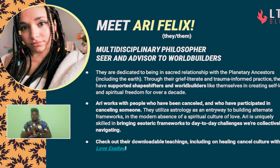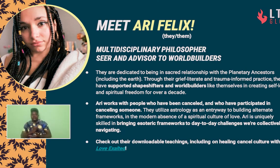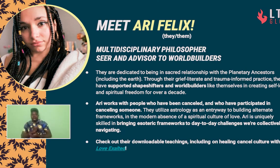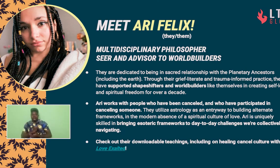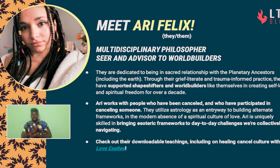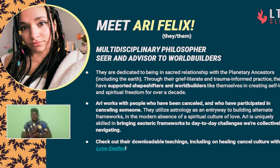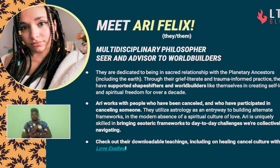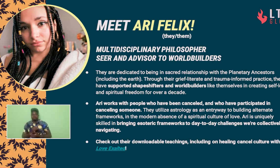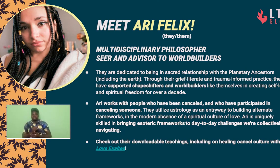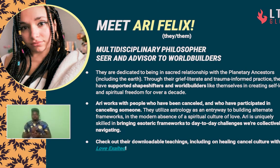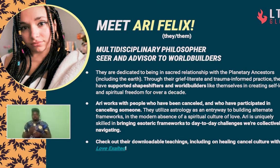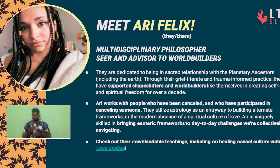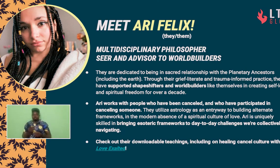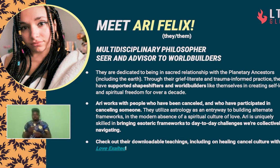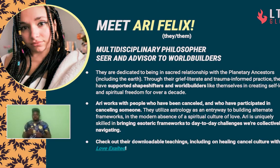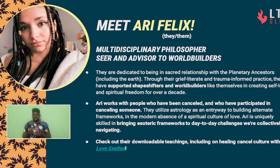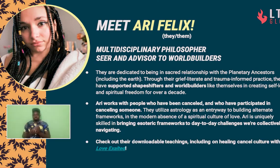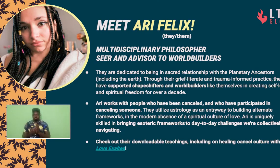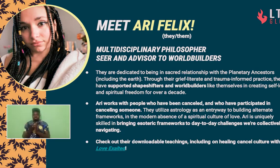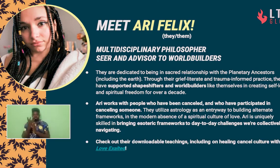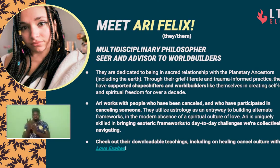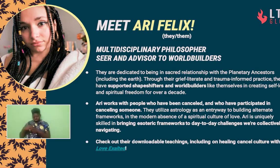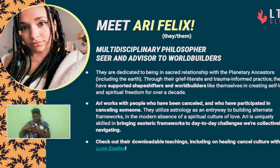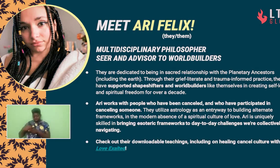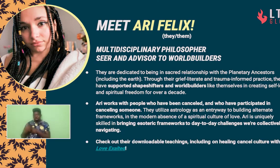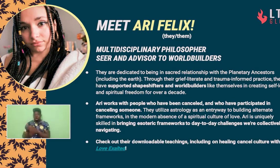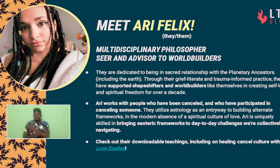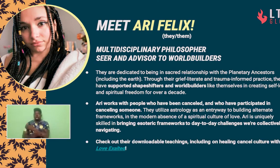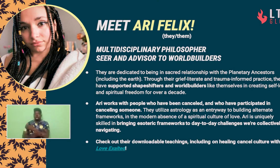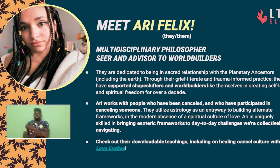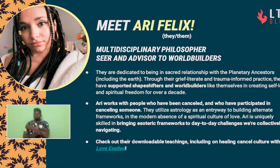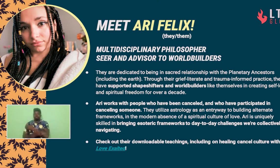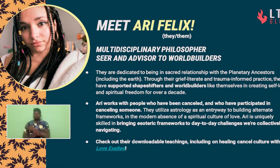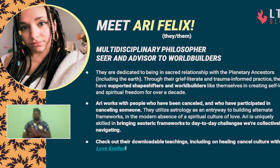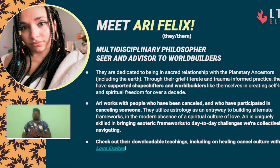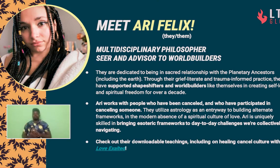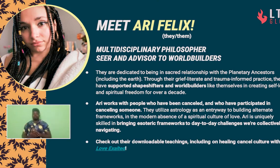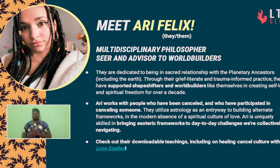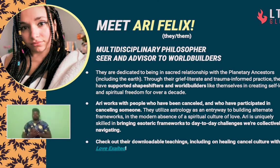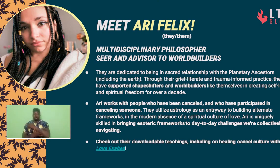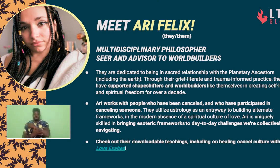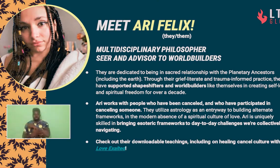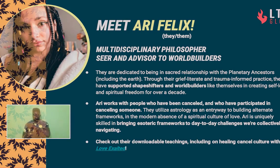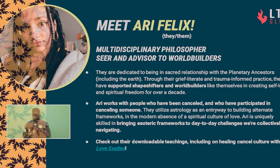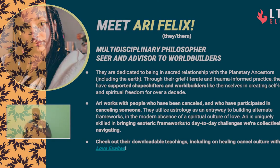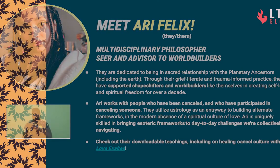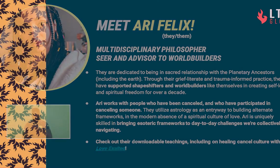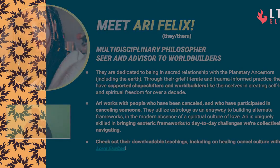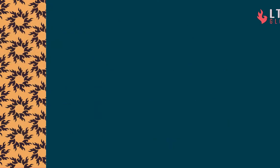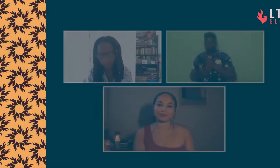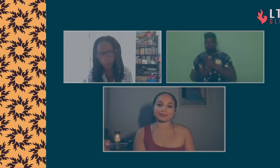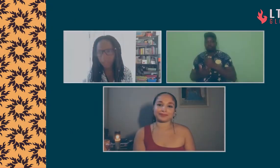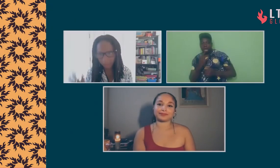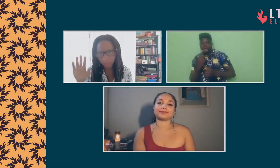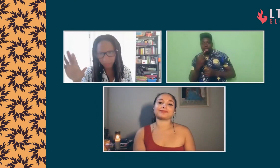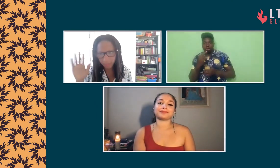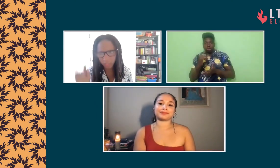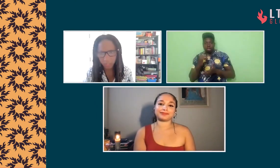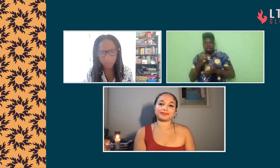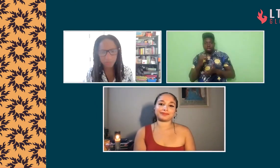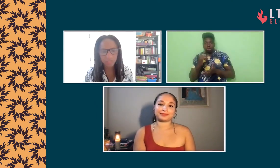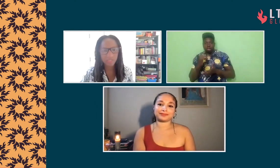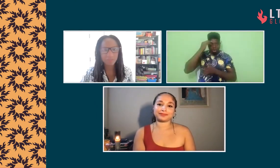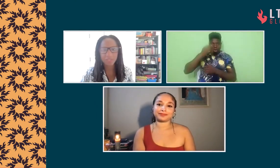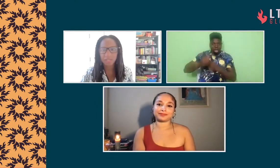this country, so really feeling that connection, Ari, that, kind of indigenous to Pennsylvania. We can talk